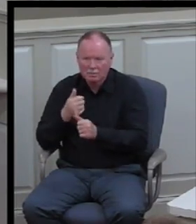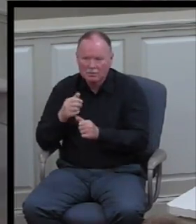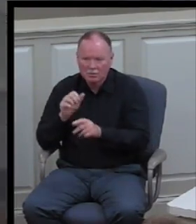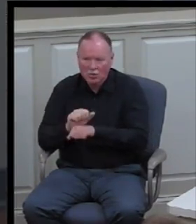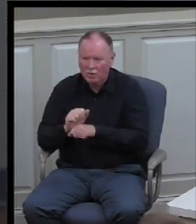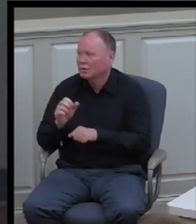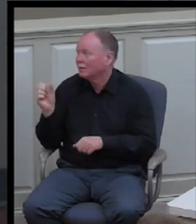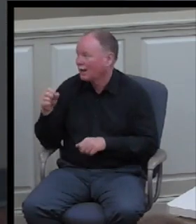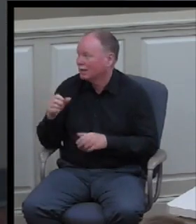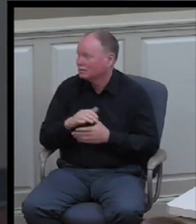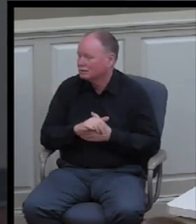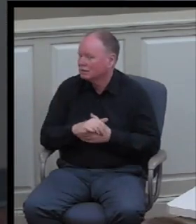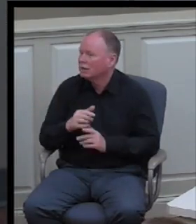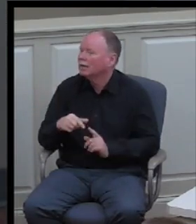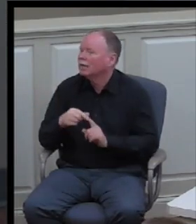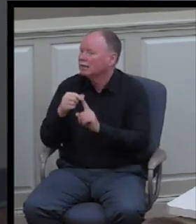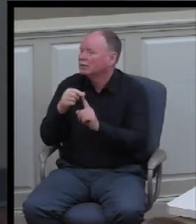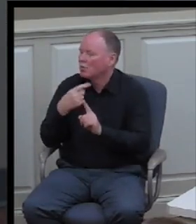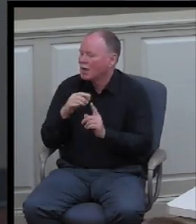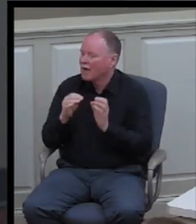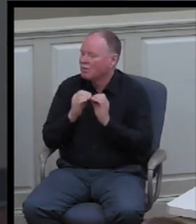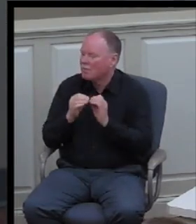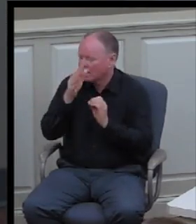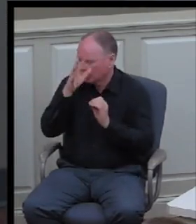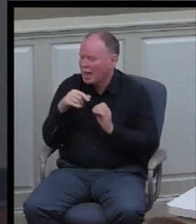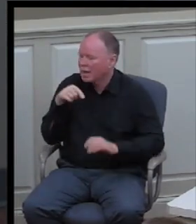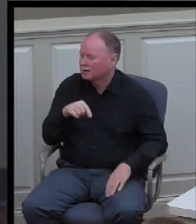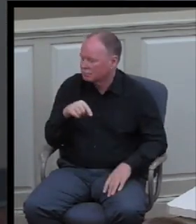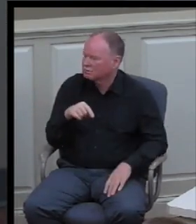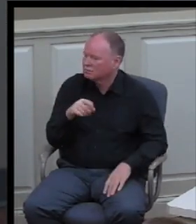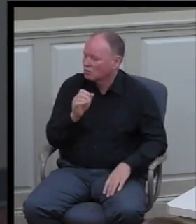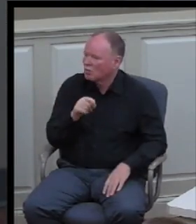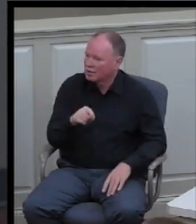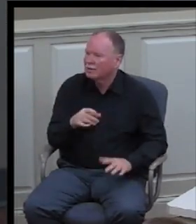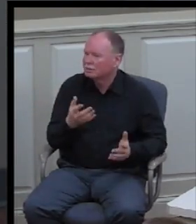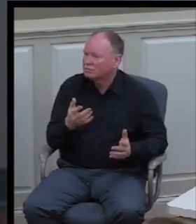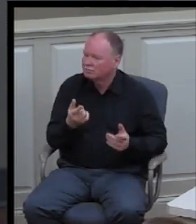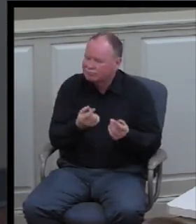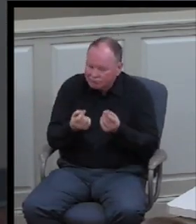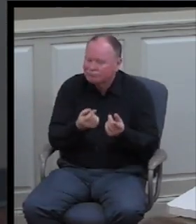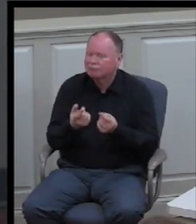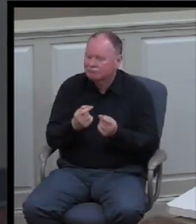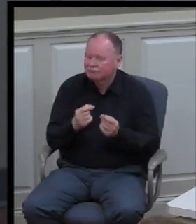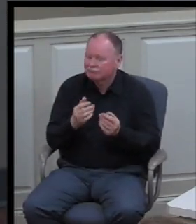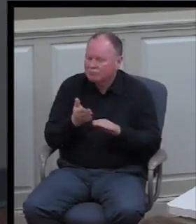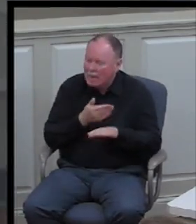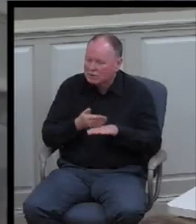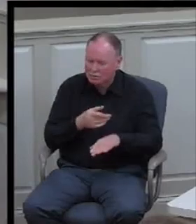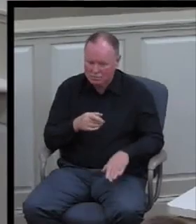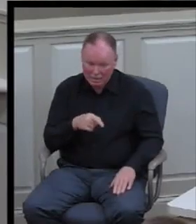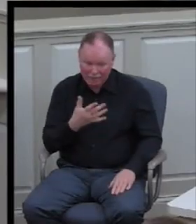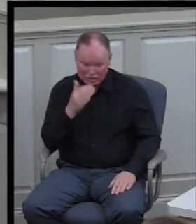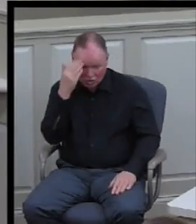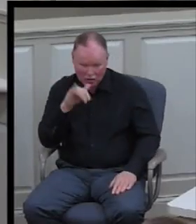Okay. Except for we got a maintenance man too, you know, he'll be down there doing bits and pieces. Does he know that?